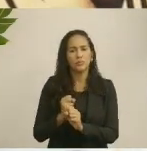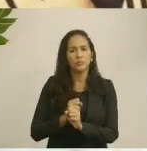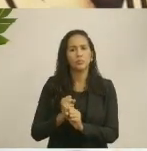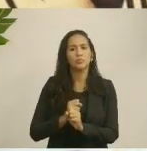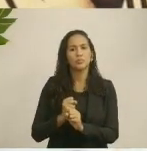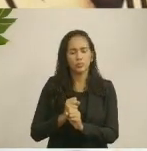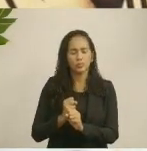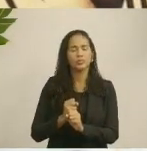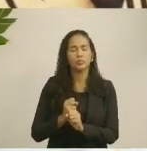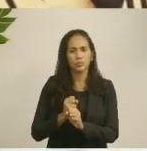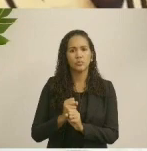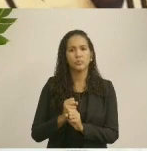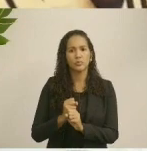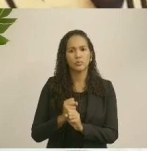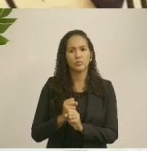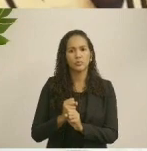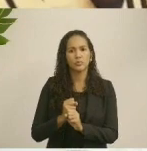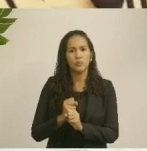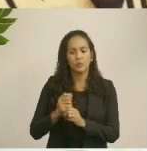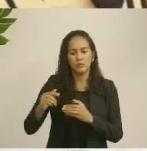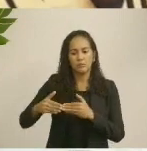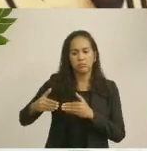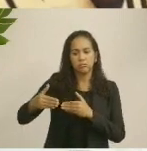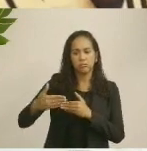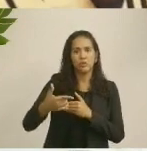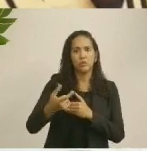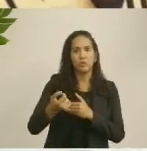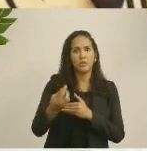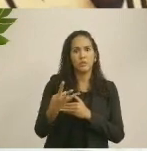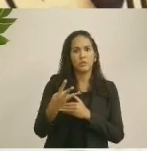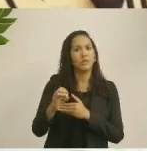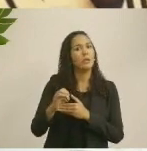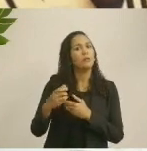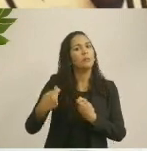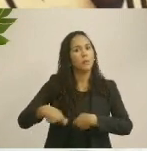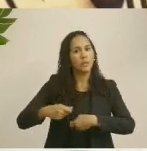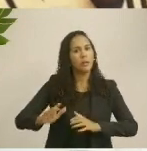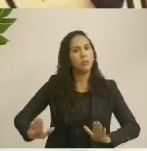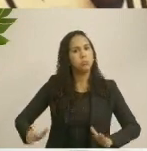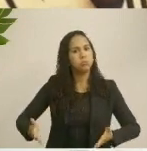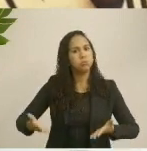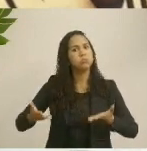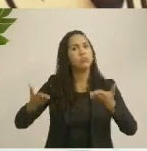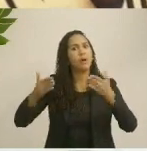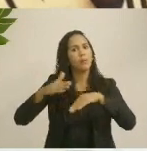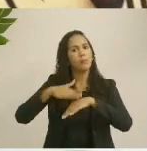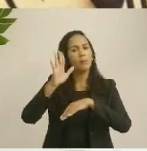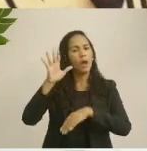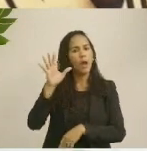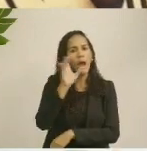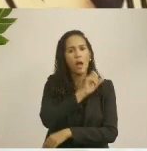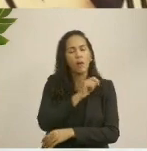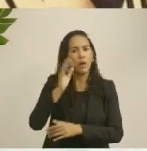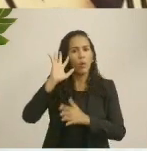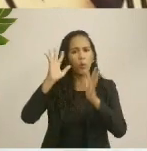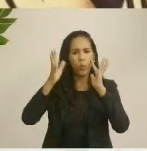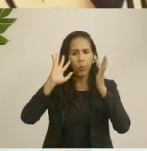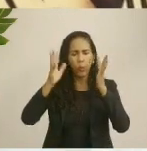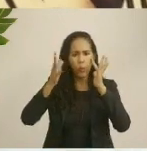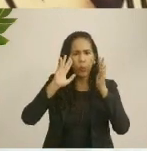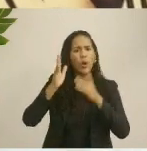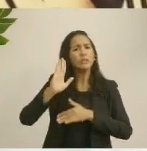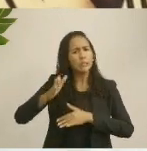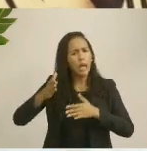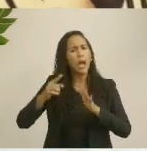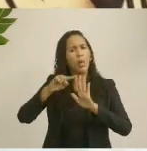more proactive. You're going to hear many solutions put forward, many innovative